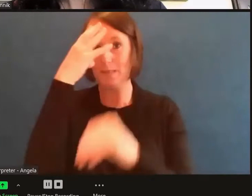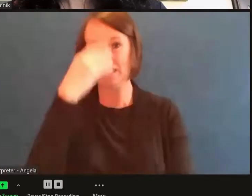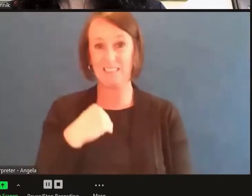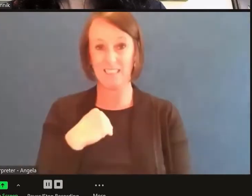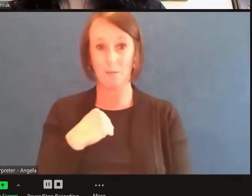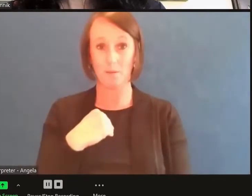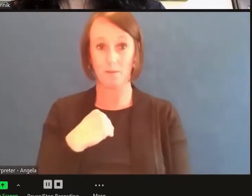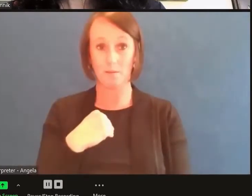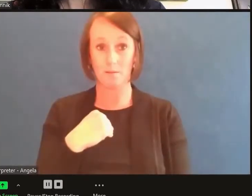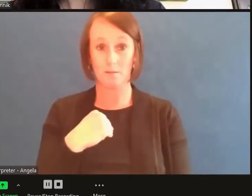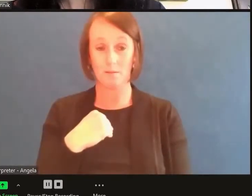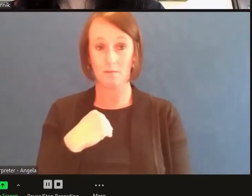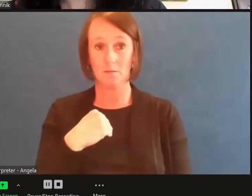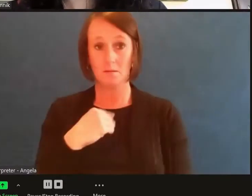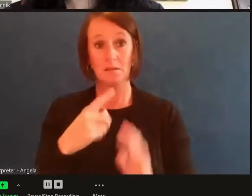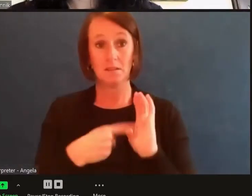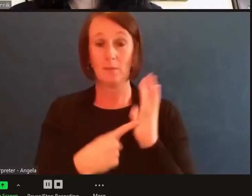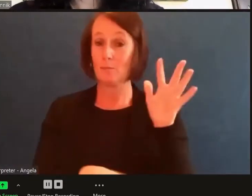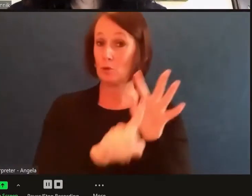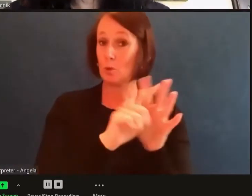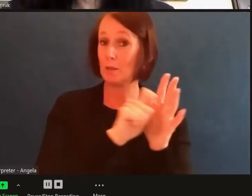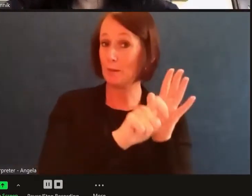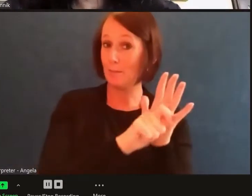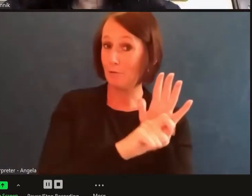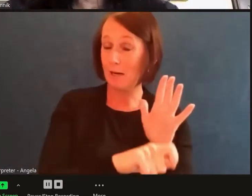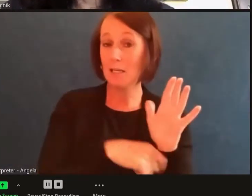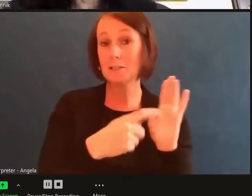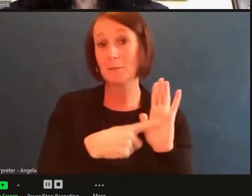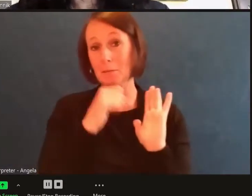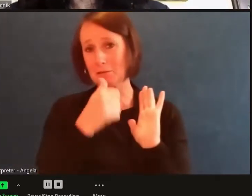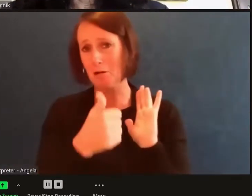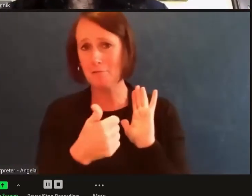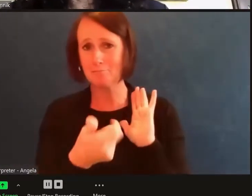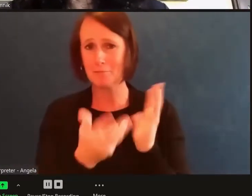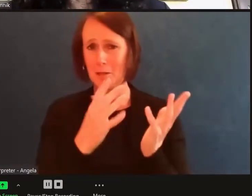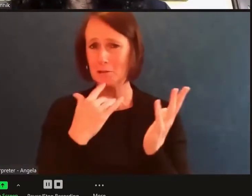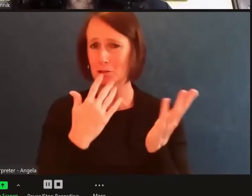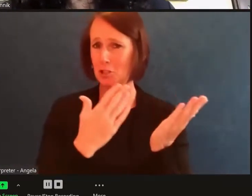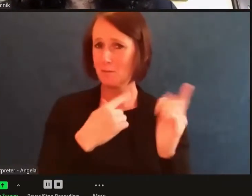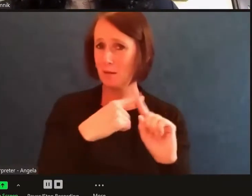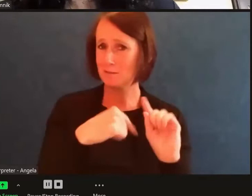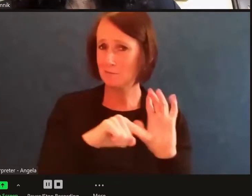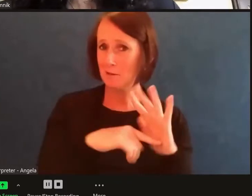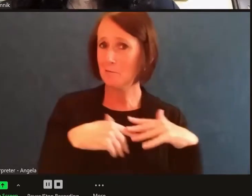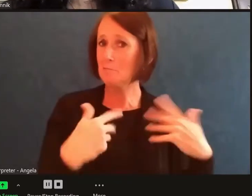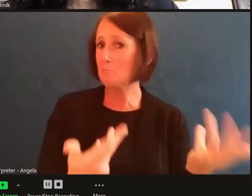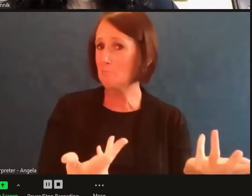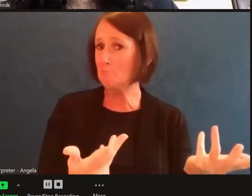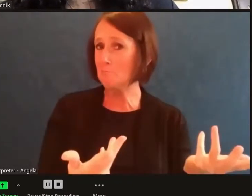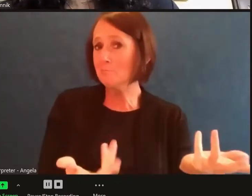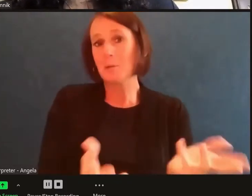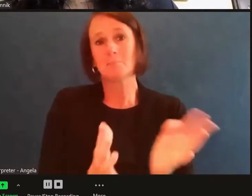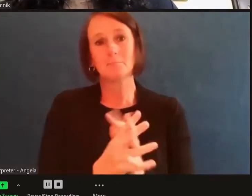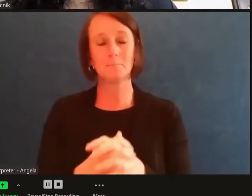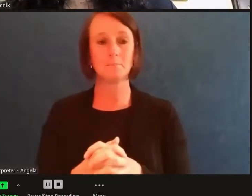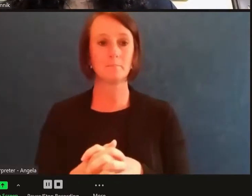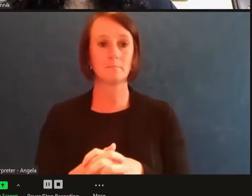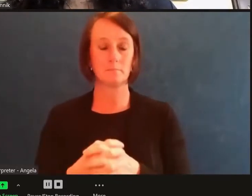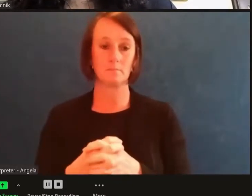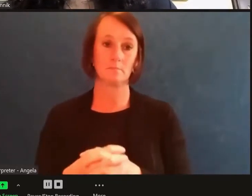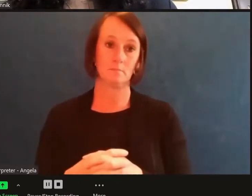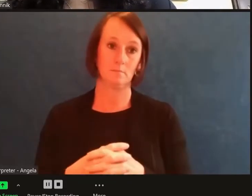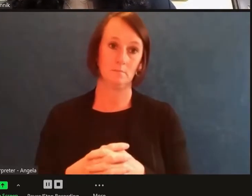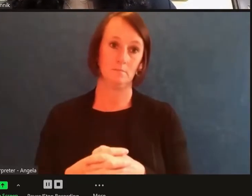in my writing. I hope that's a compliment. I'm not sure sometimes what they mean. You get